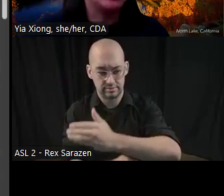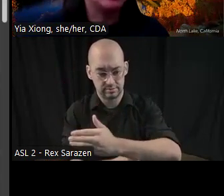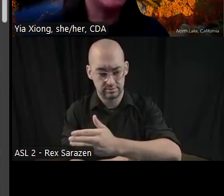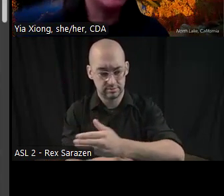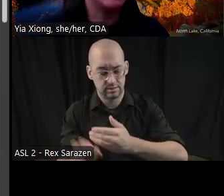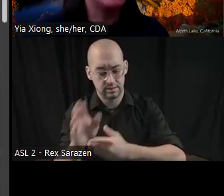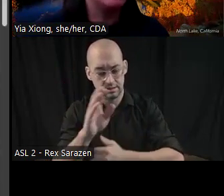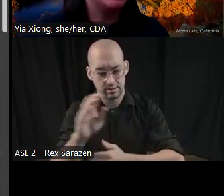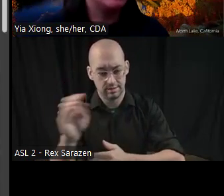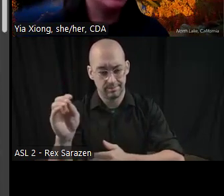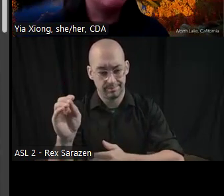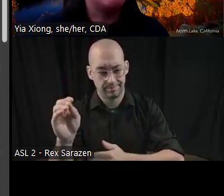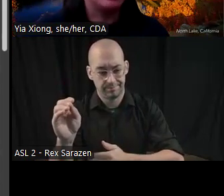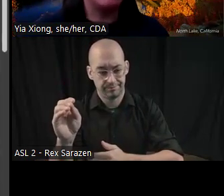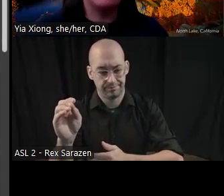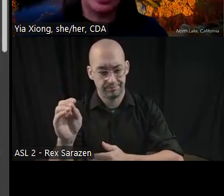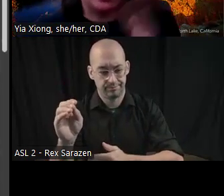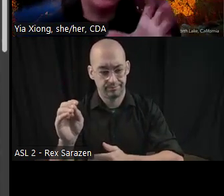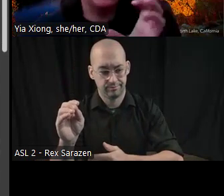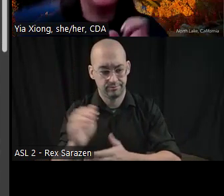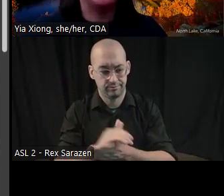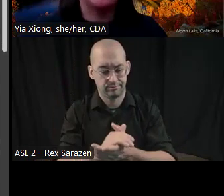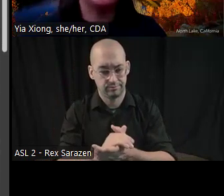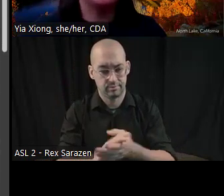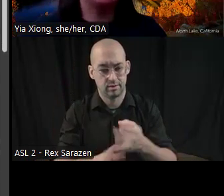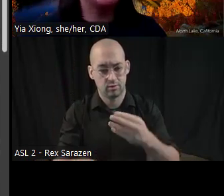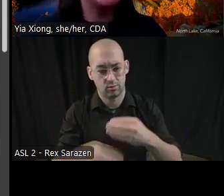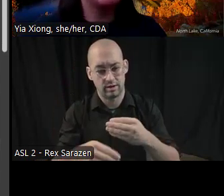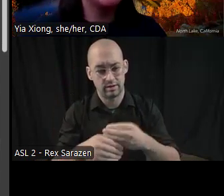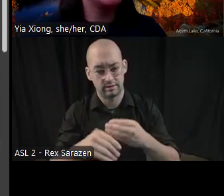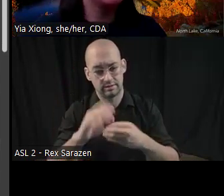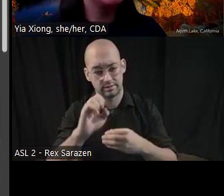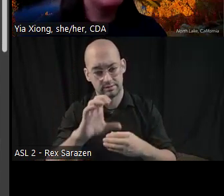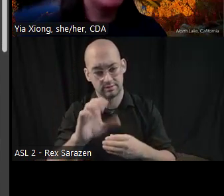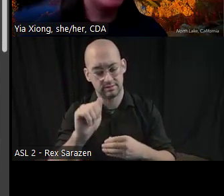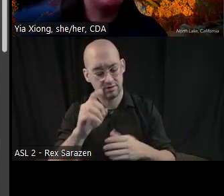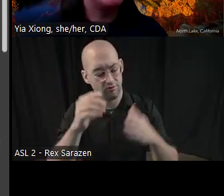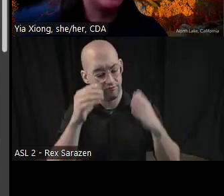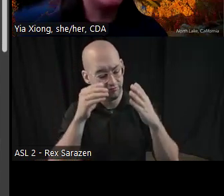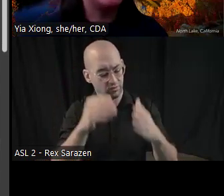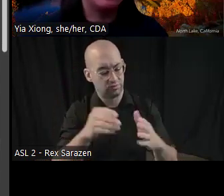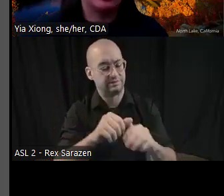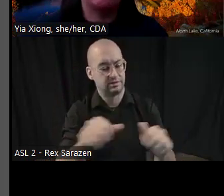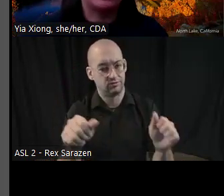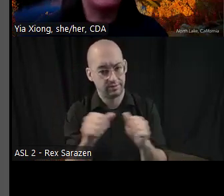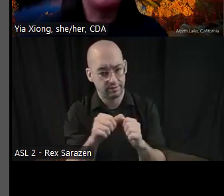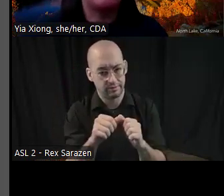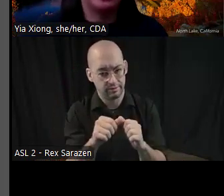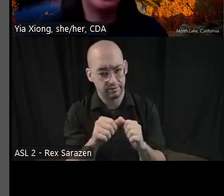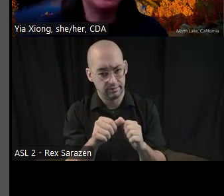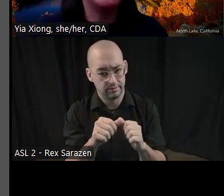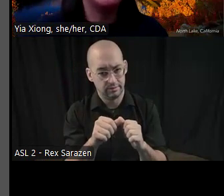and then also um we added the ECAD's focus areas. Again, the